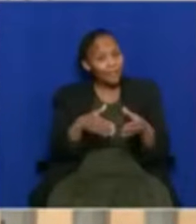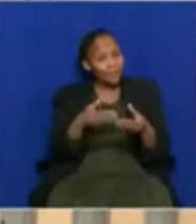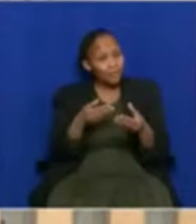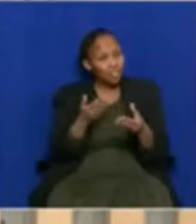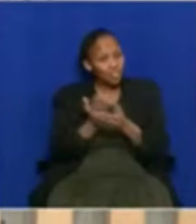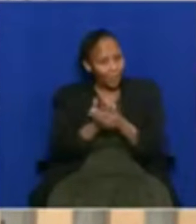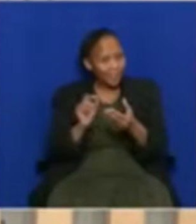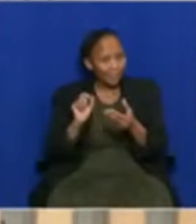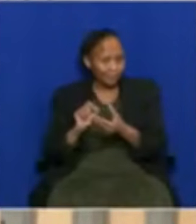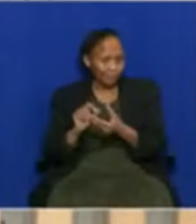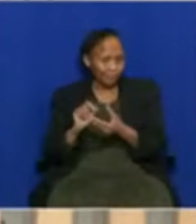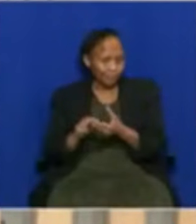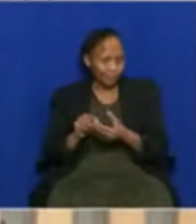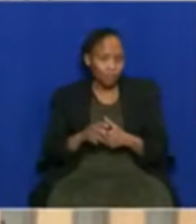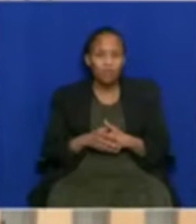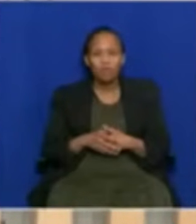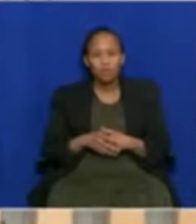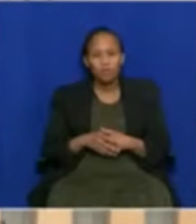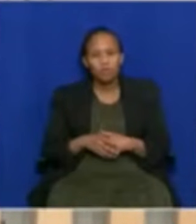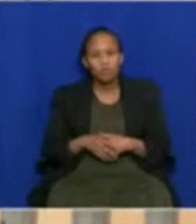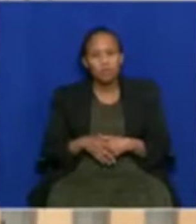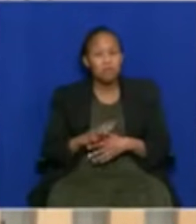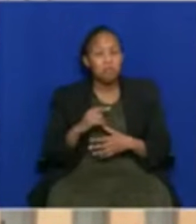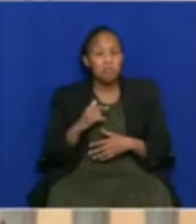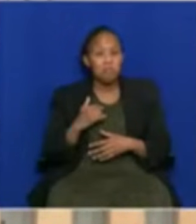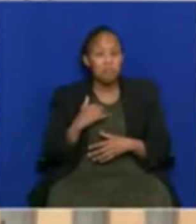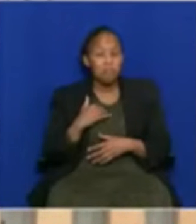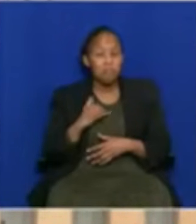That's just my summary of what this document is about.